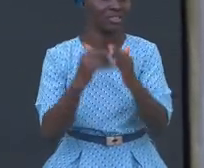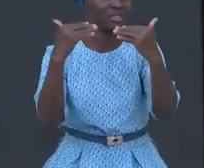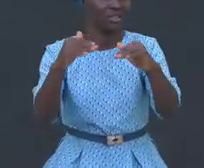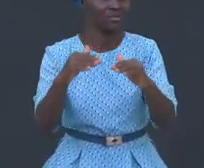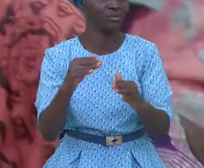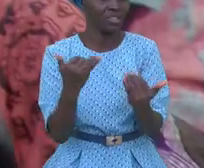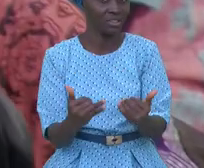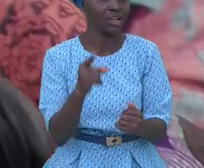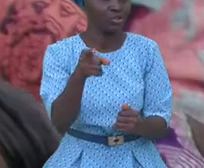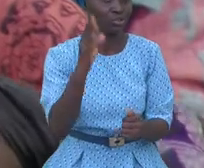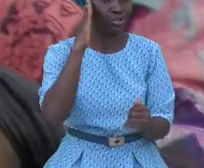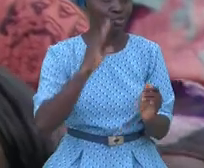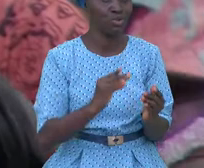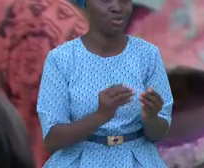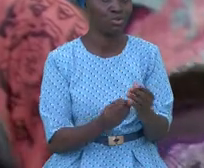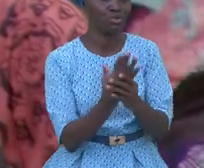every limit.